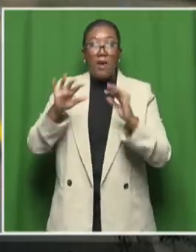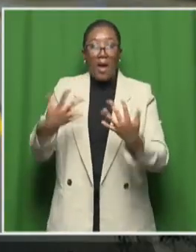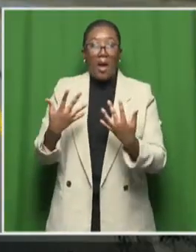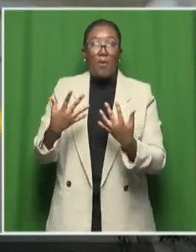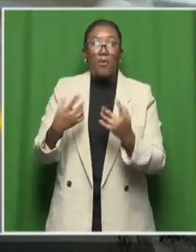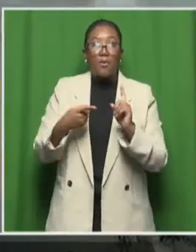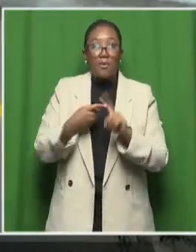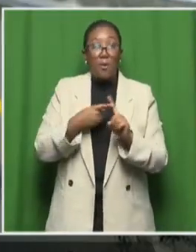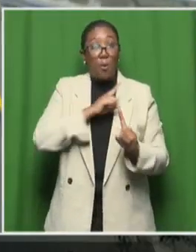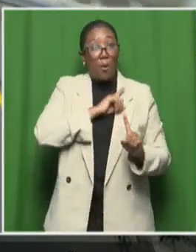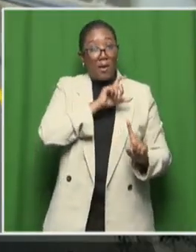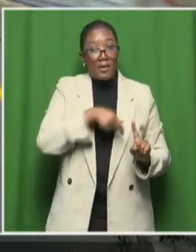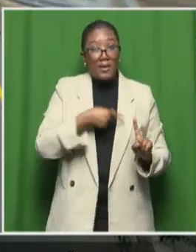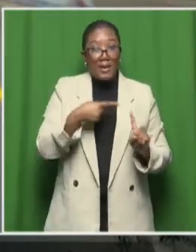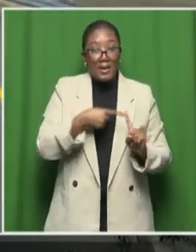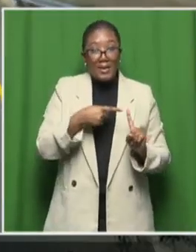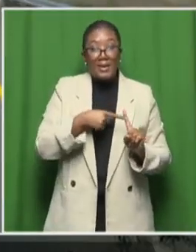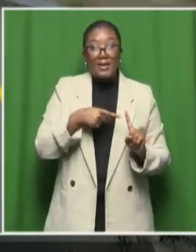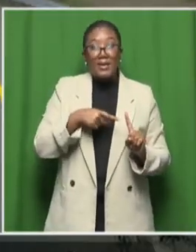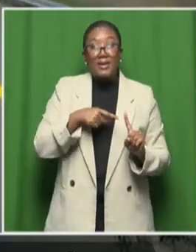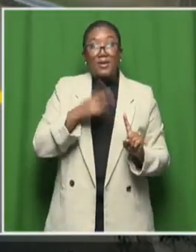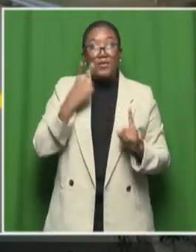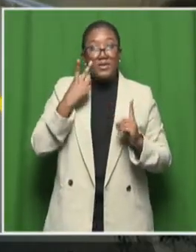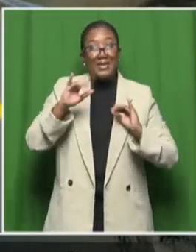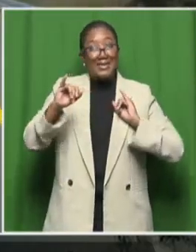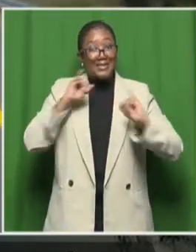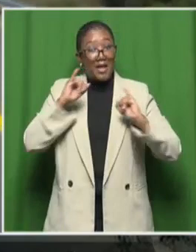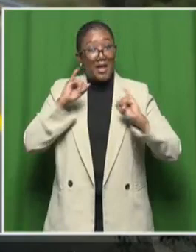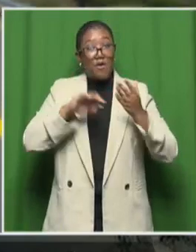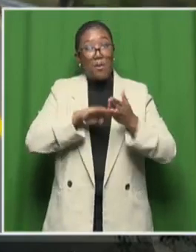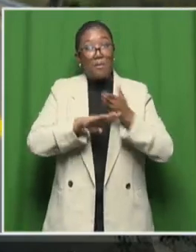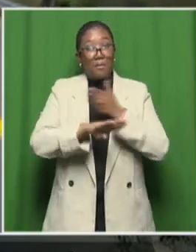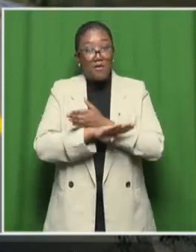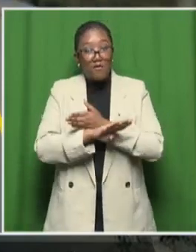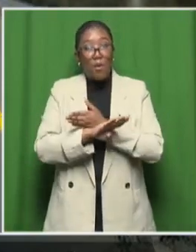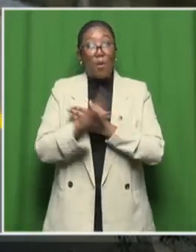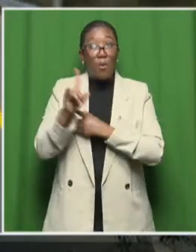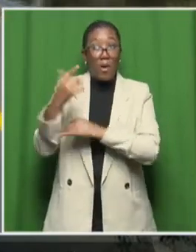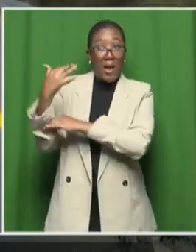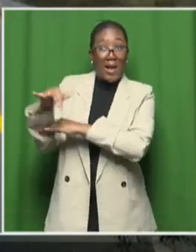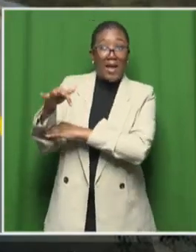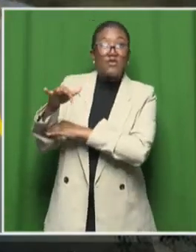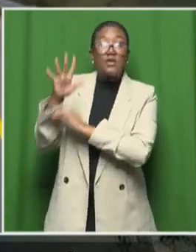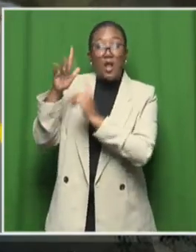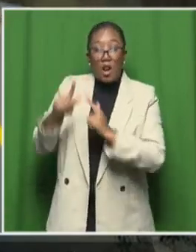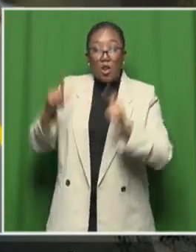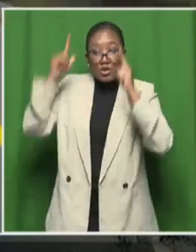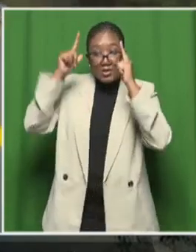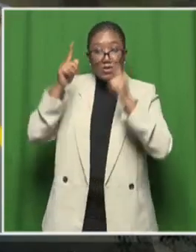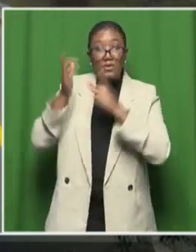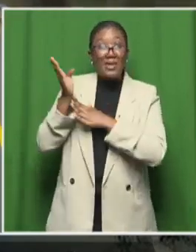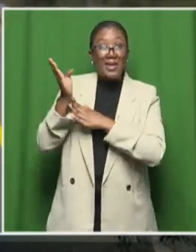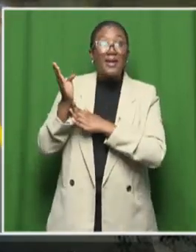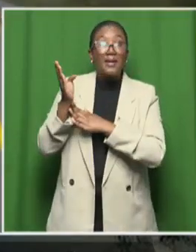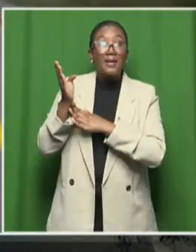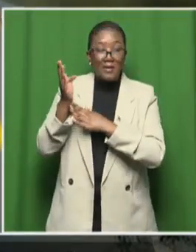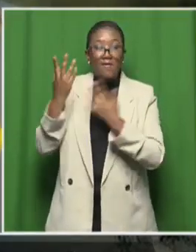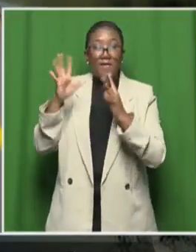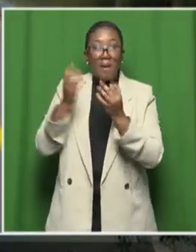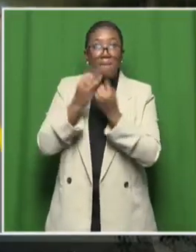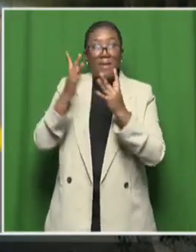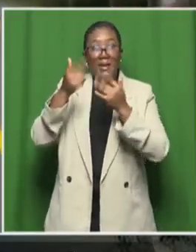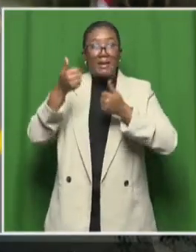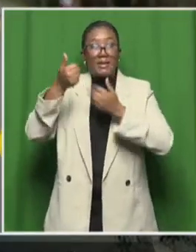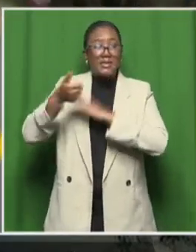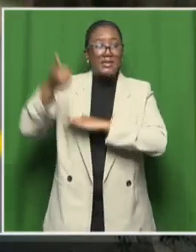made. Because during the interviews before in exile, when he was interviewed by senior economists